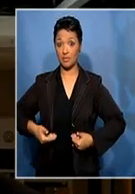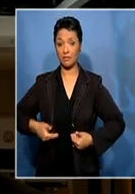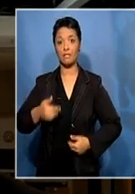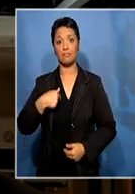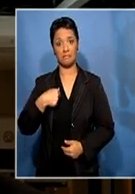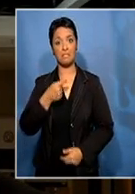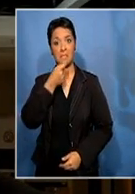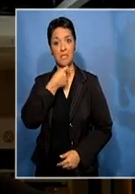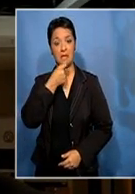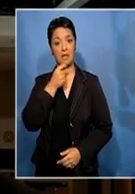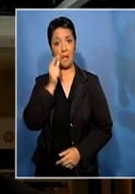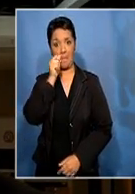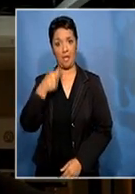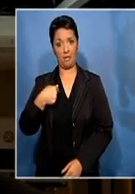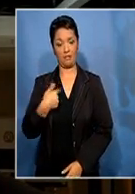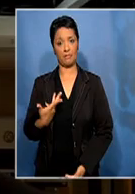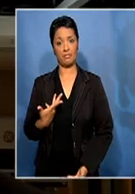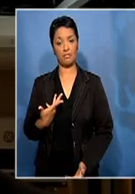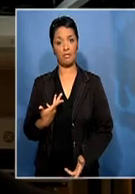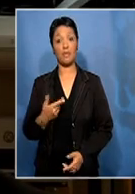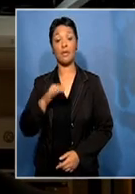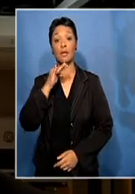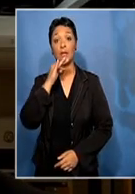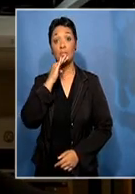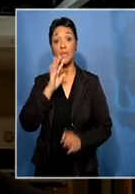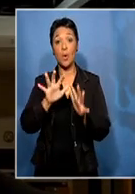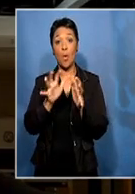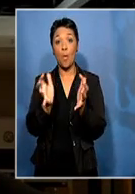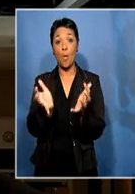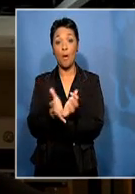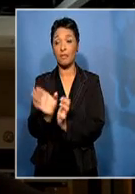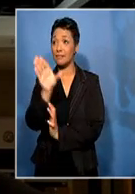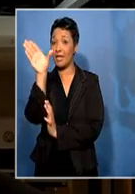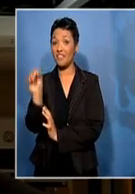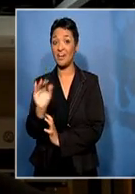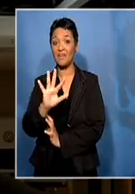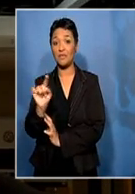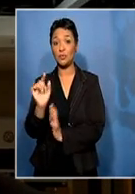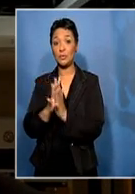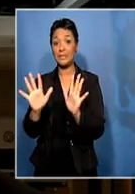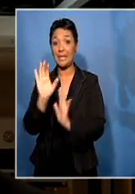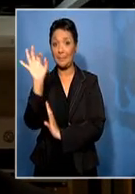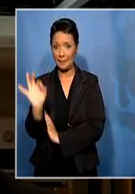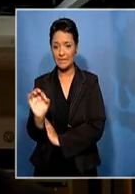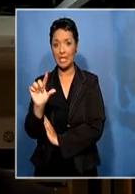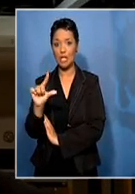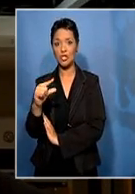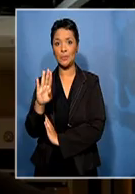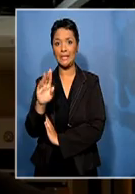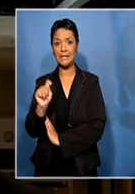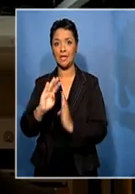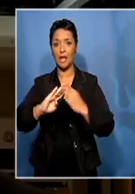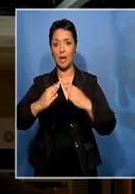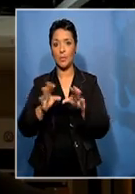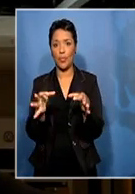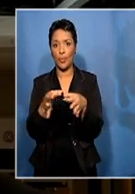gay man. Across our continent, across our world, between 5 and 10% of people are LGBTI, and it's to encourage